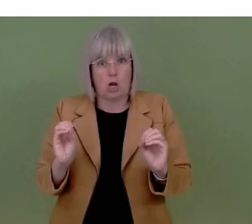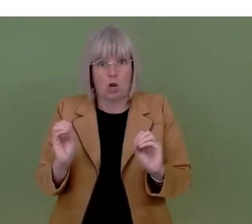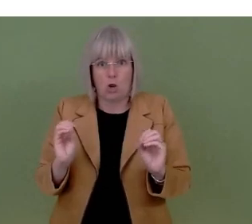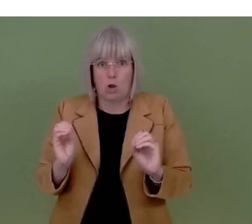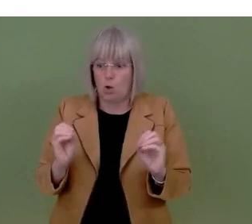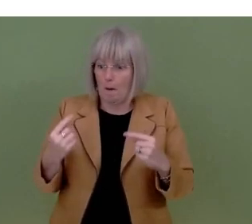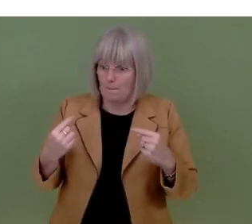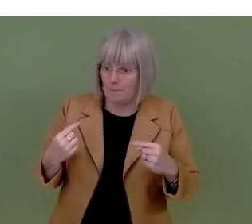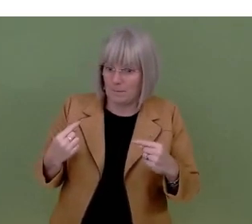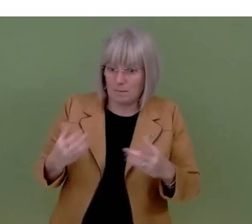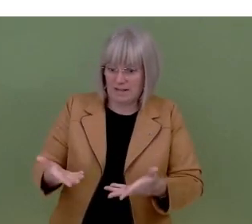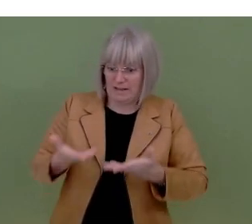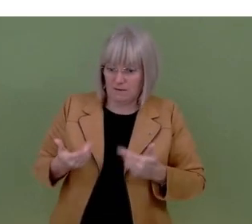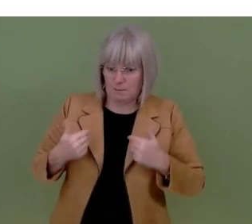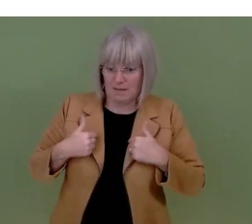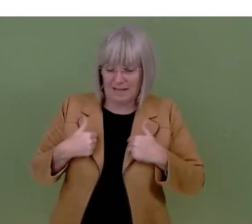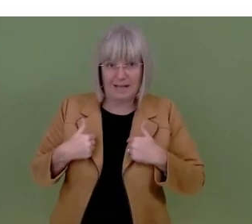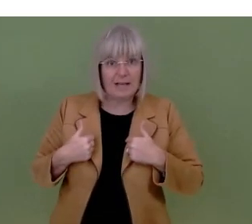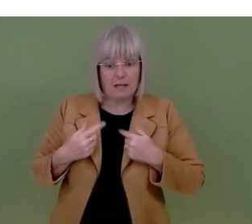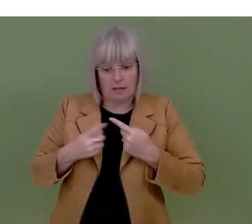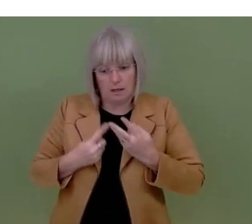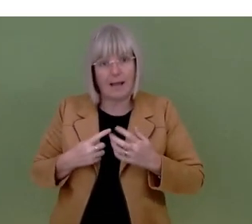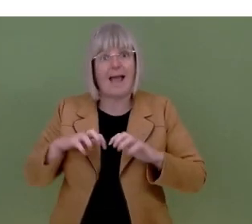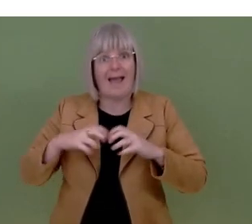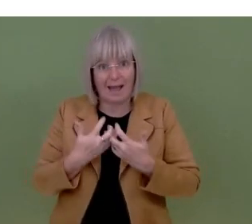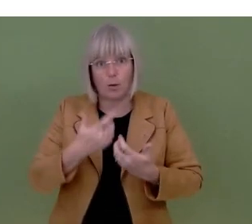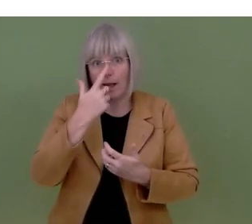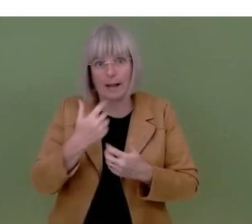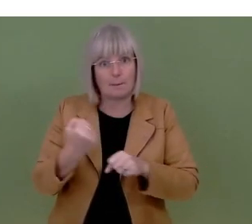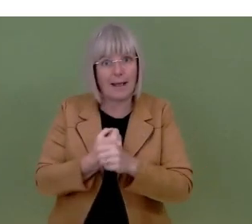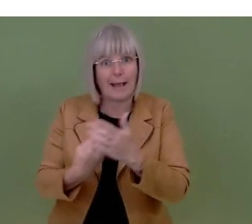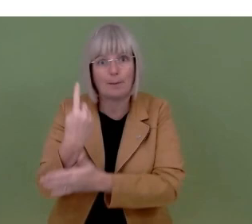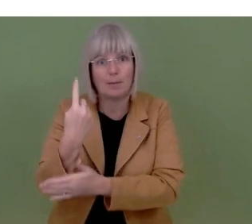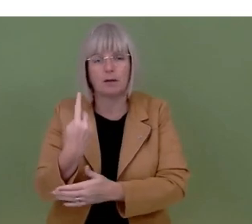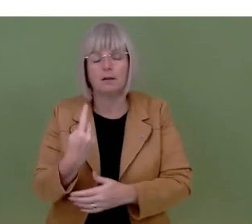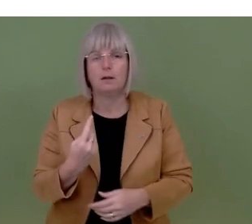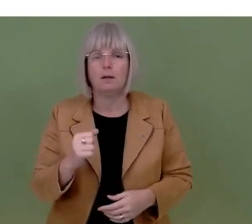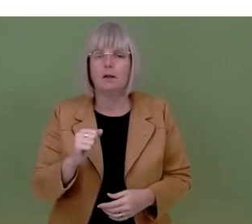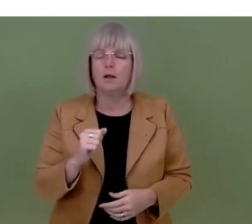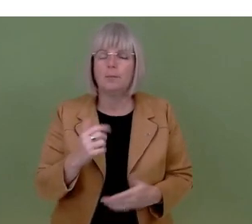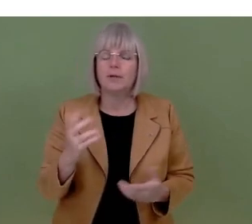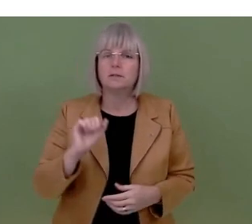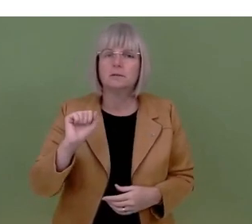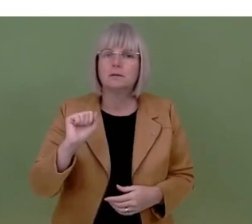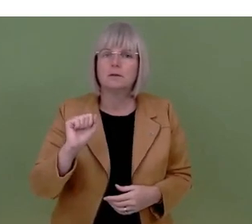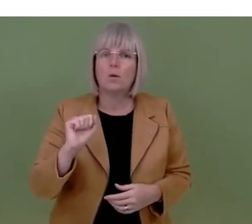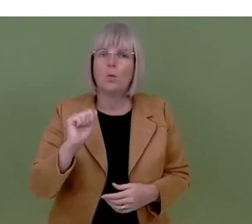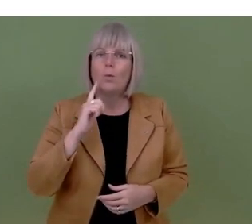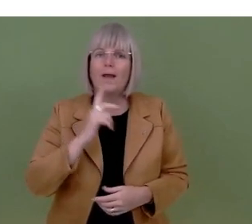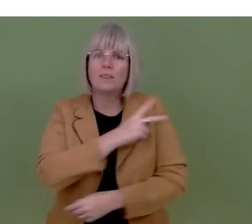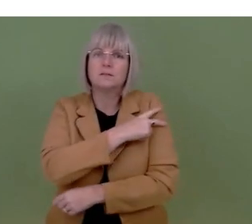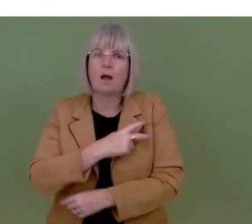that Alison's CP, clinical psychologist, was barred was just so frustrating.